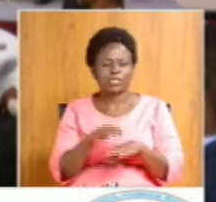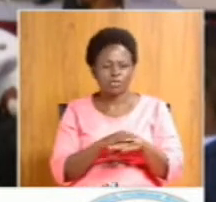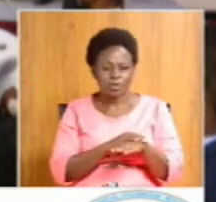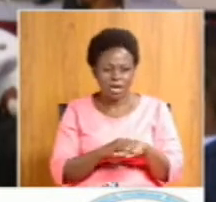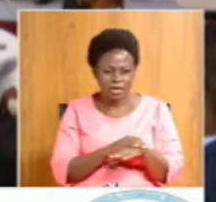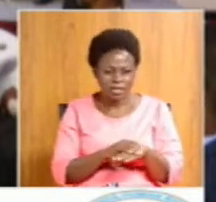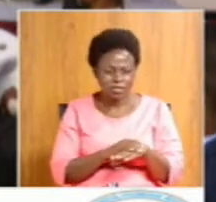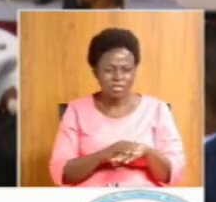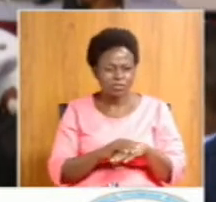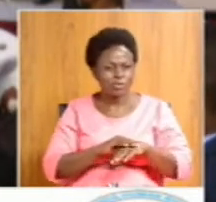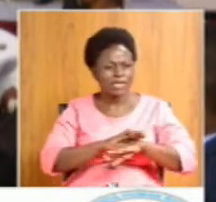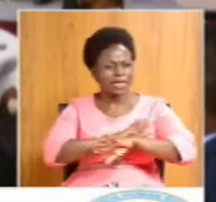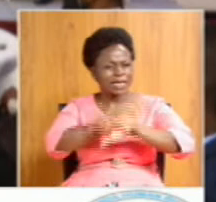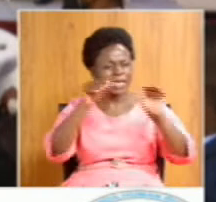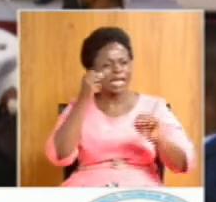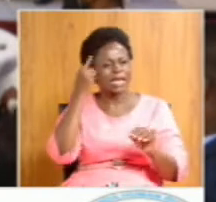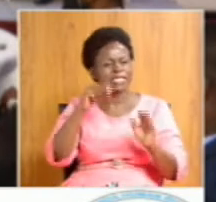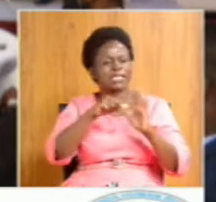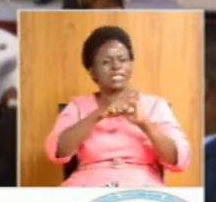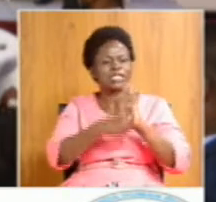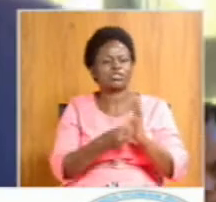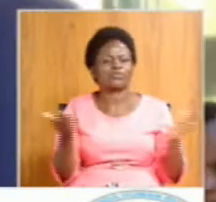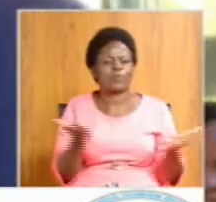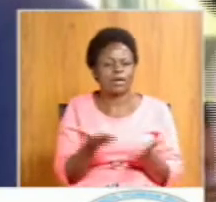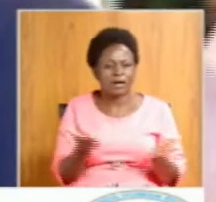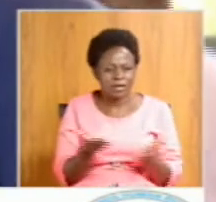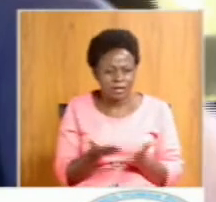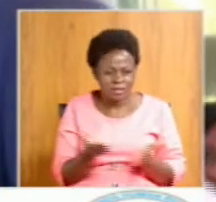So that we clearly understand where the issue is.